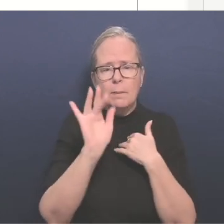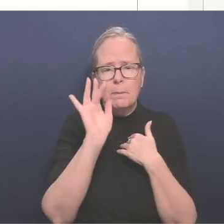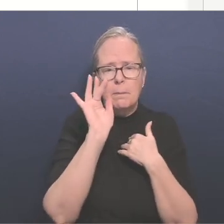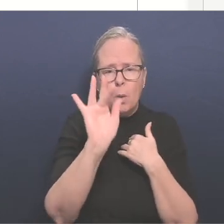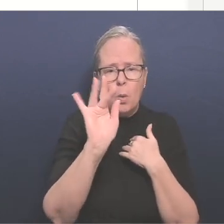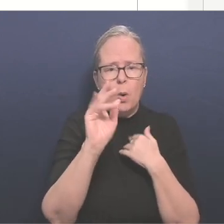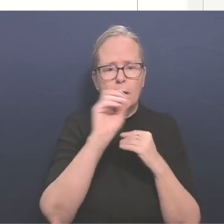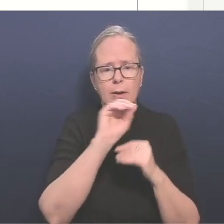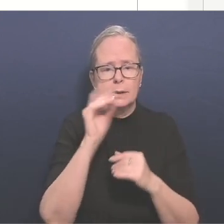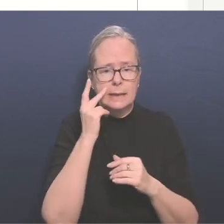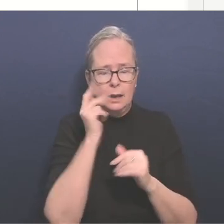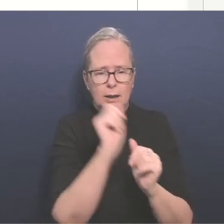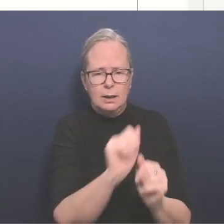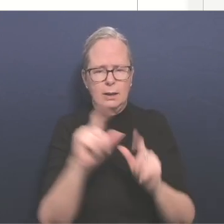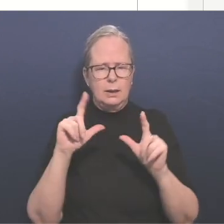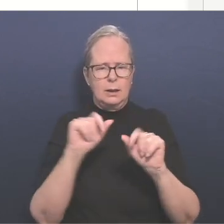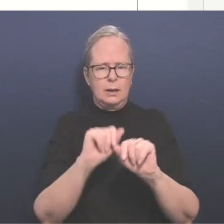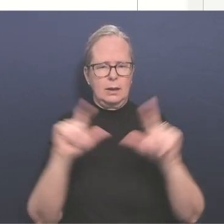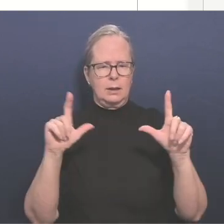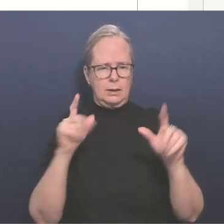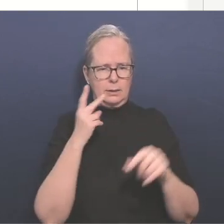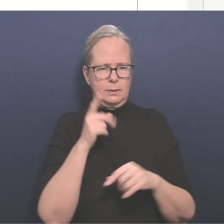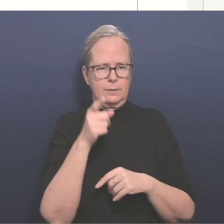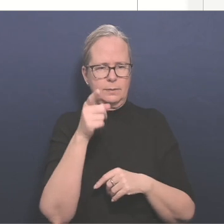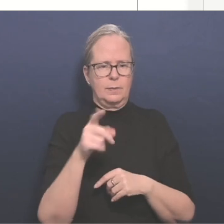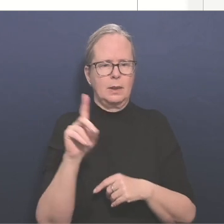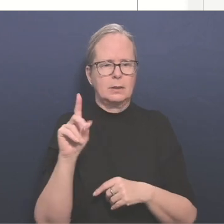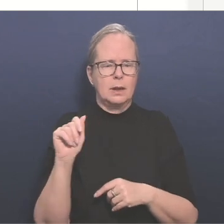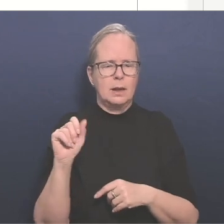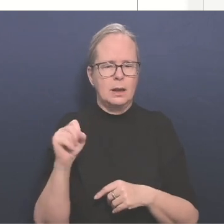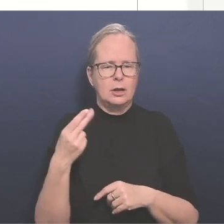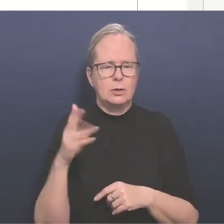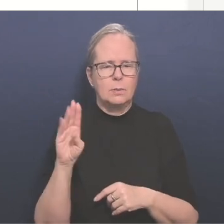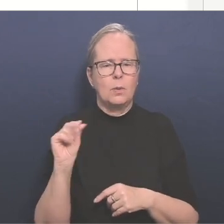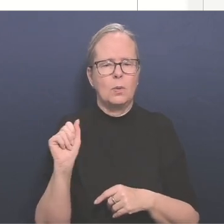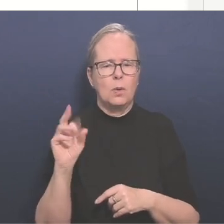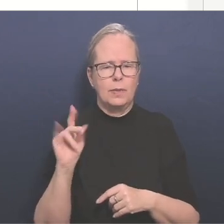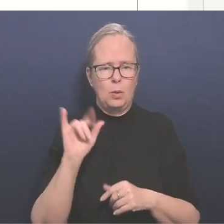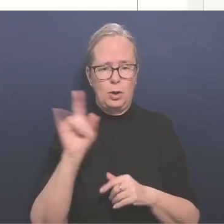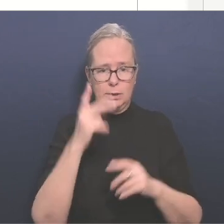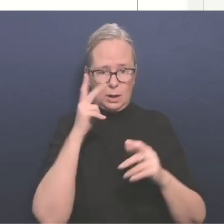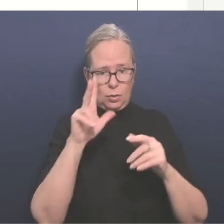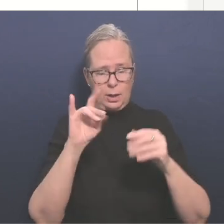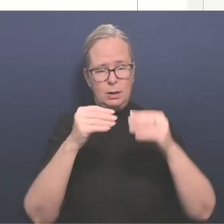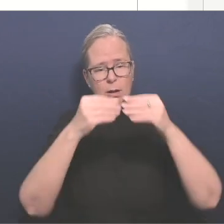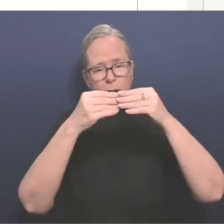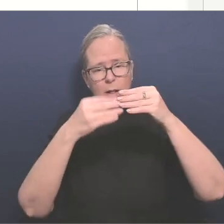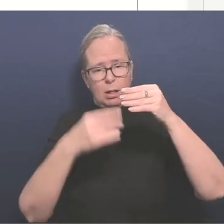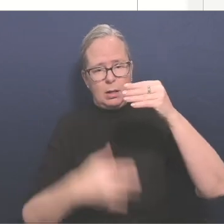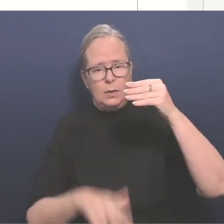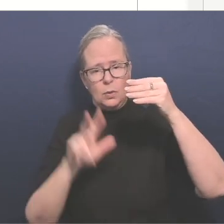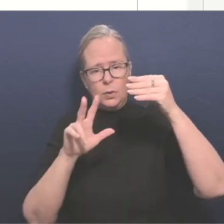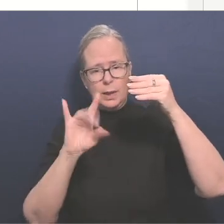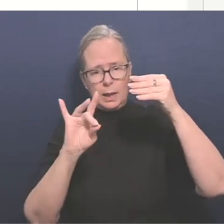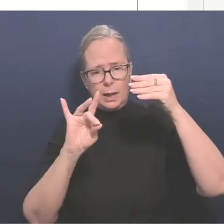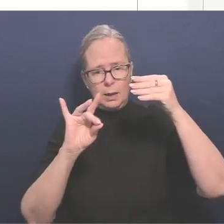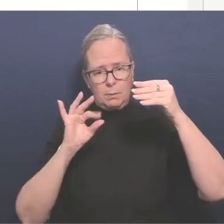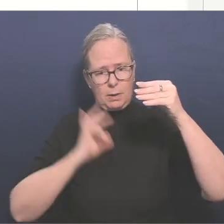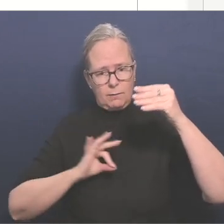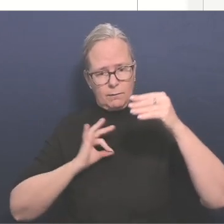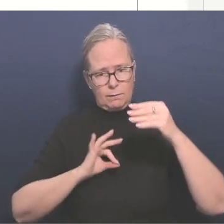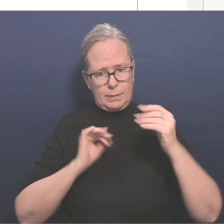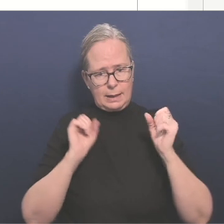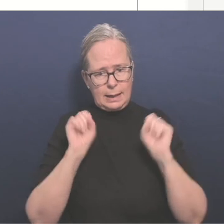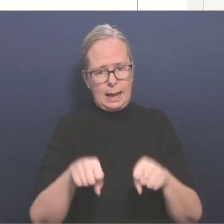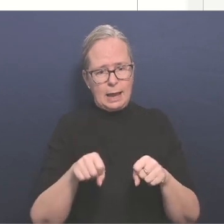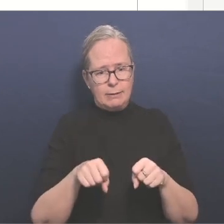able to qualify or be eligible for that benefits. Then if it's simple, means you just take 1 or 2 steps and you're